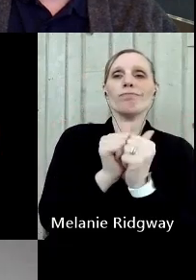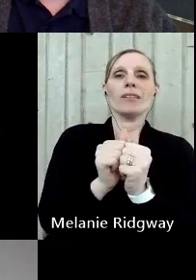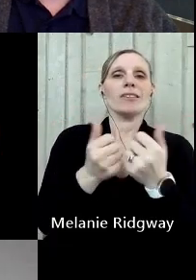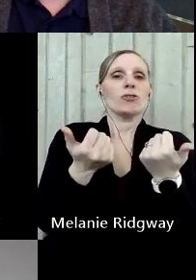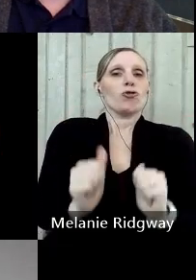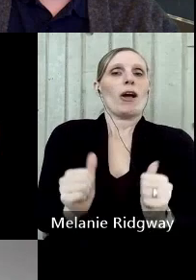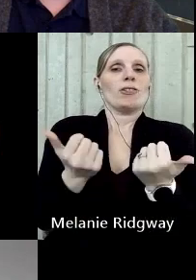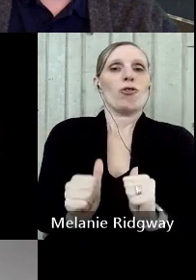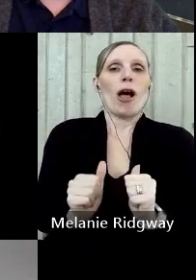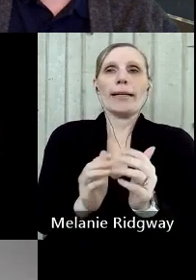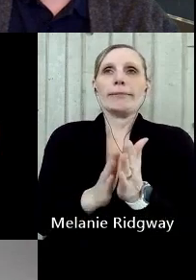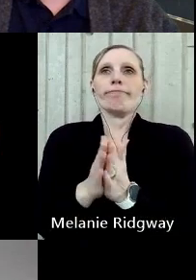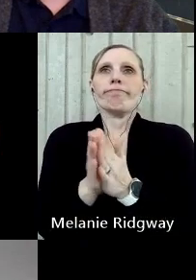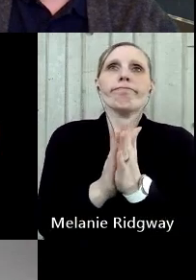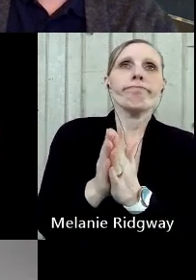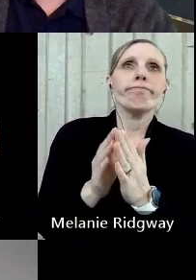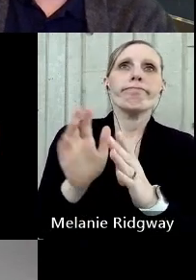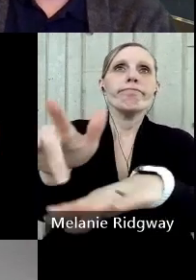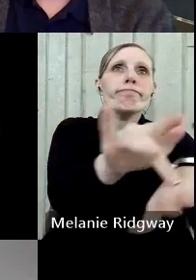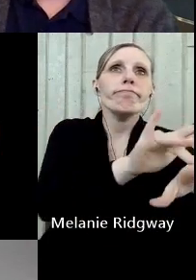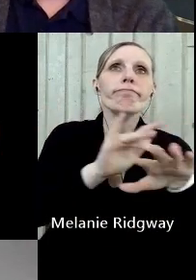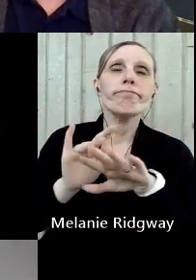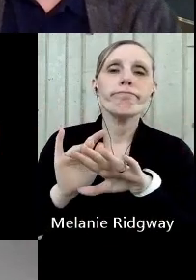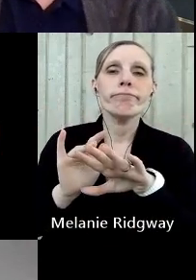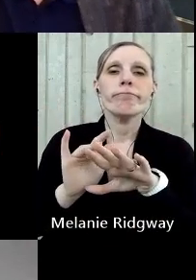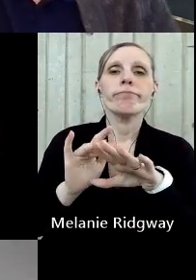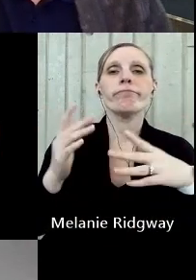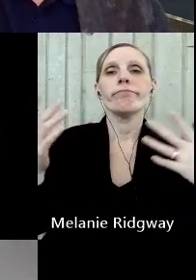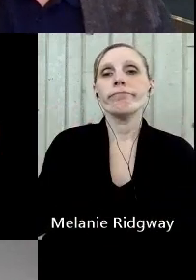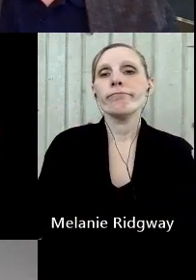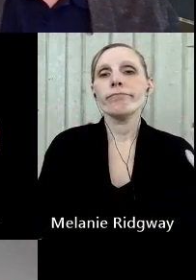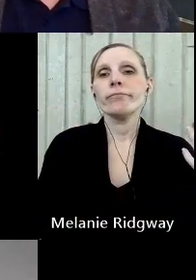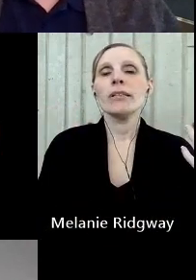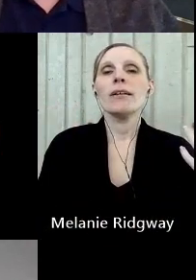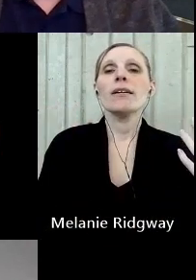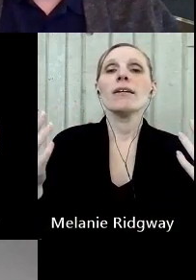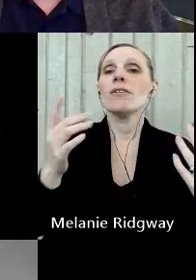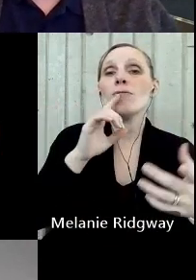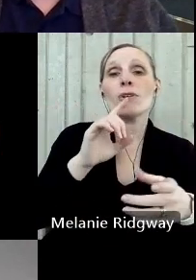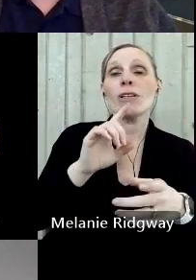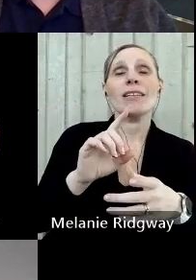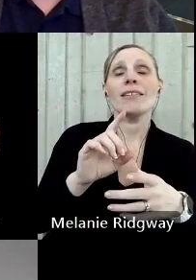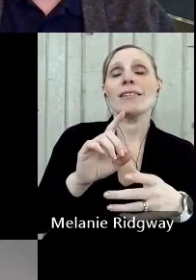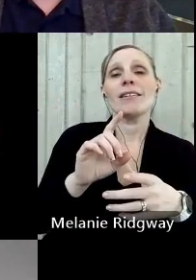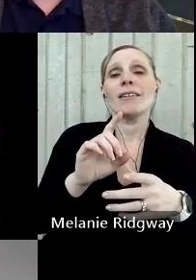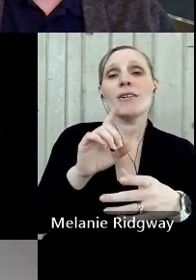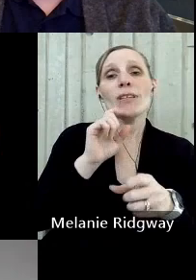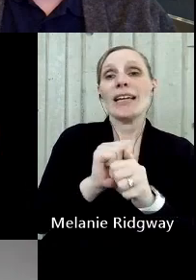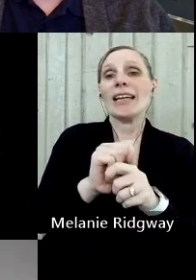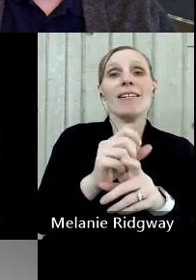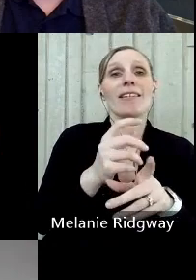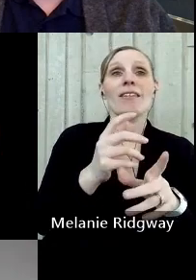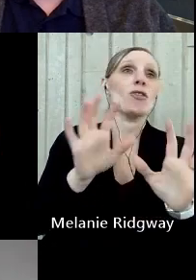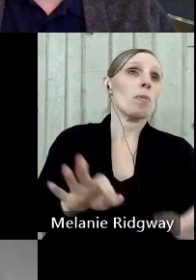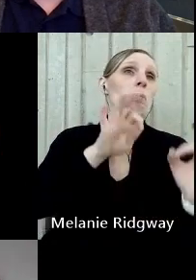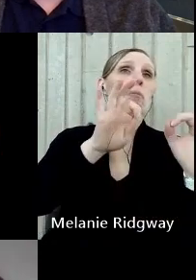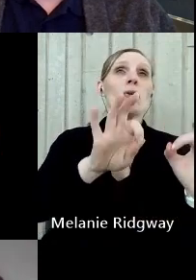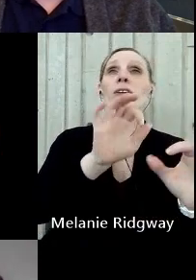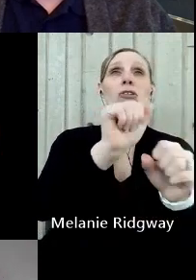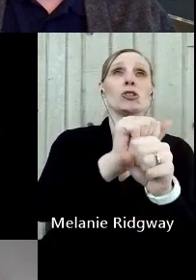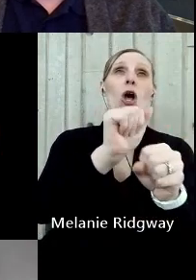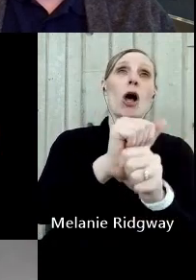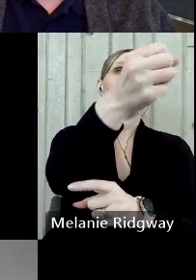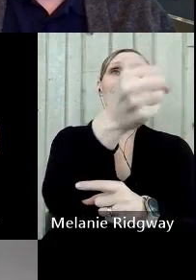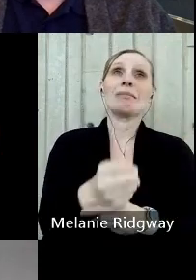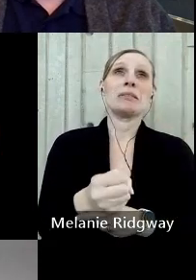is not a sprint, it's a journey. The job, for example, that Sarah and I or some other people on this Yeah. call are doing right now is not